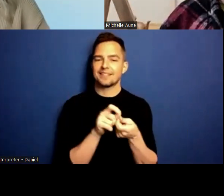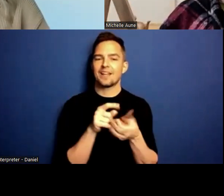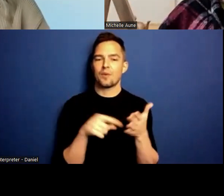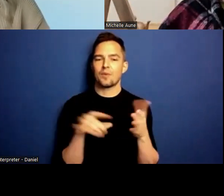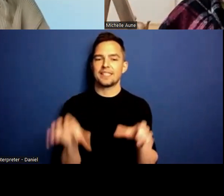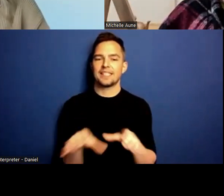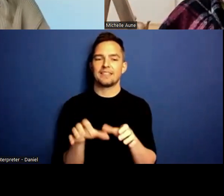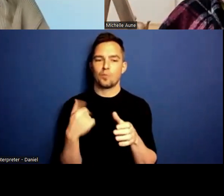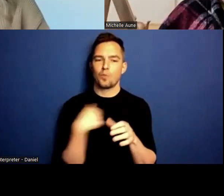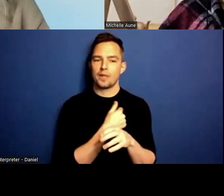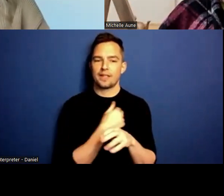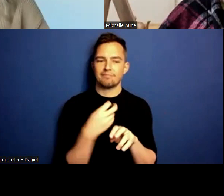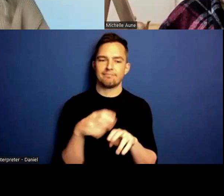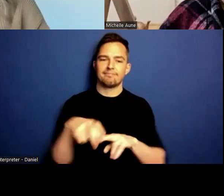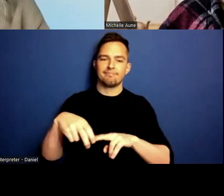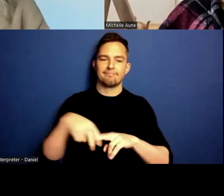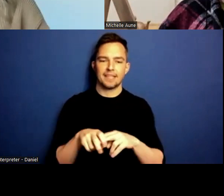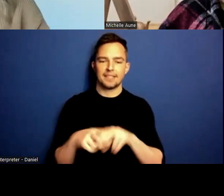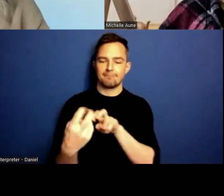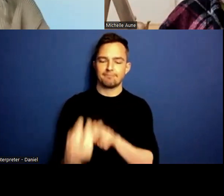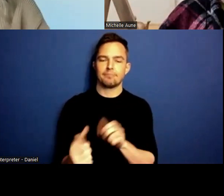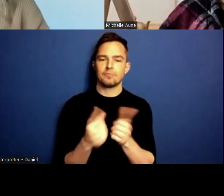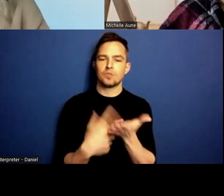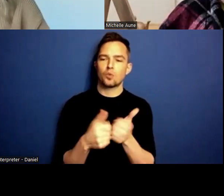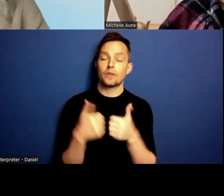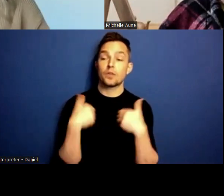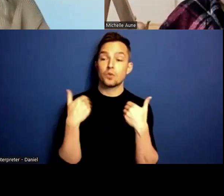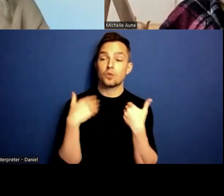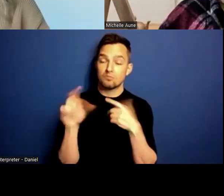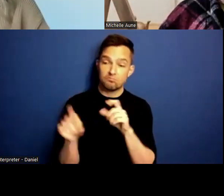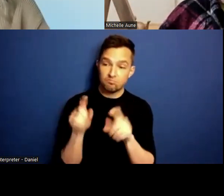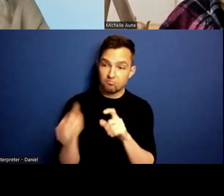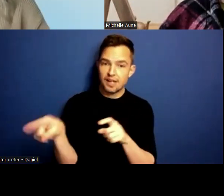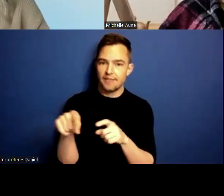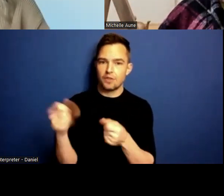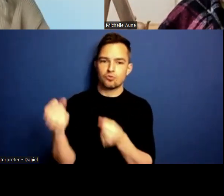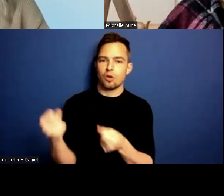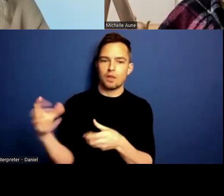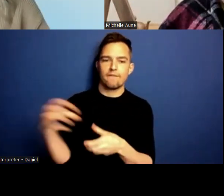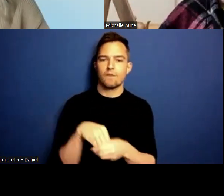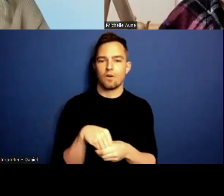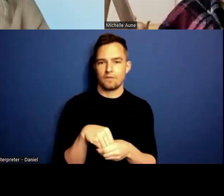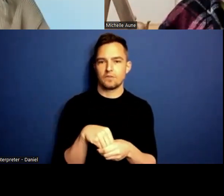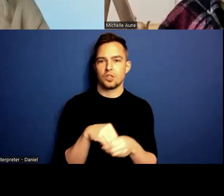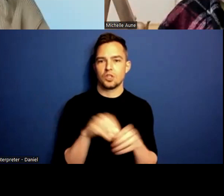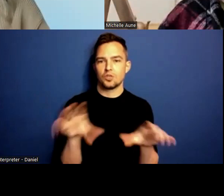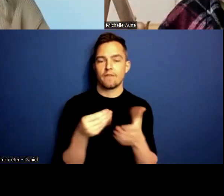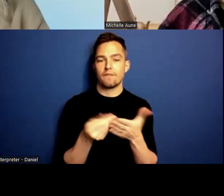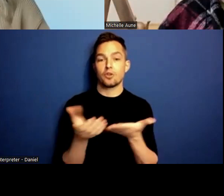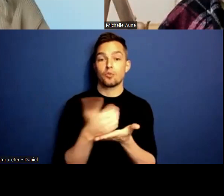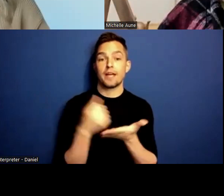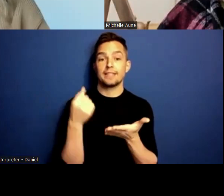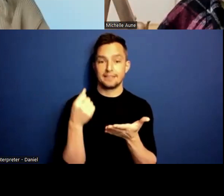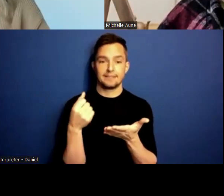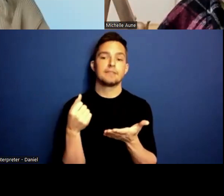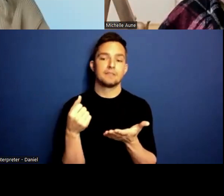down and we spoke to the youth. What do we need to do? And they're really heavily involved in doing fundraising and